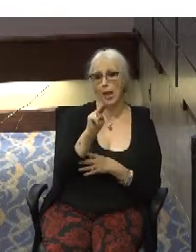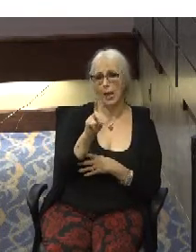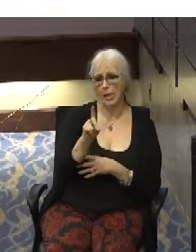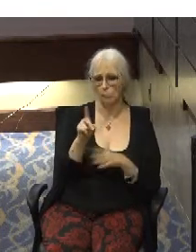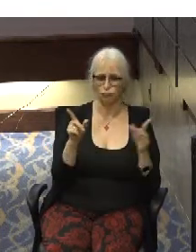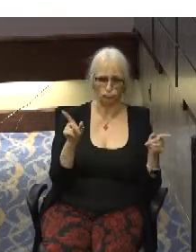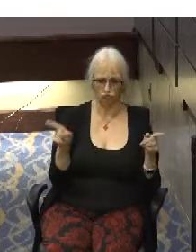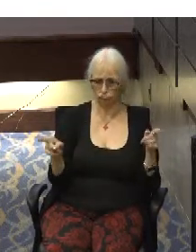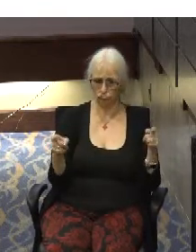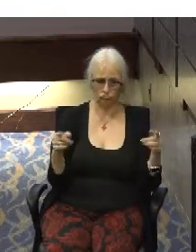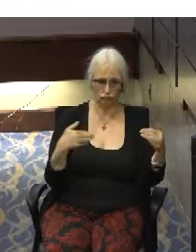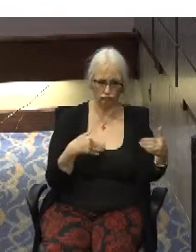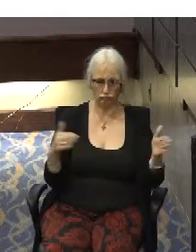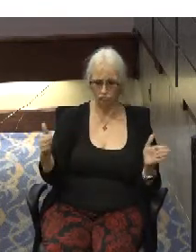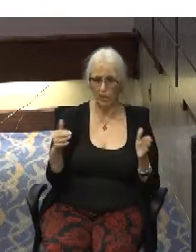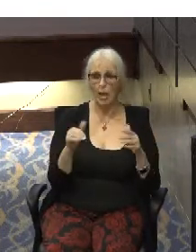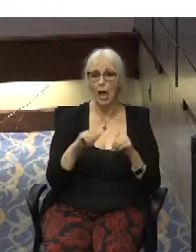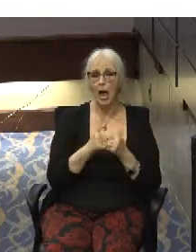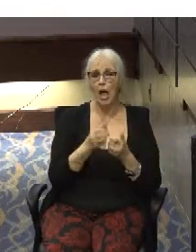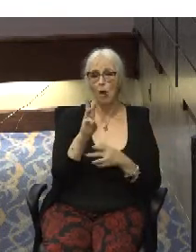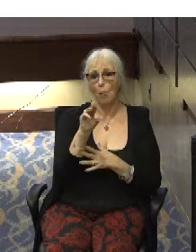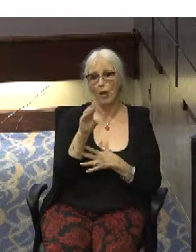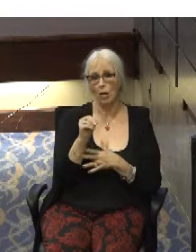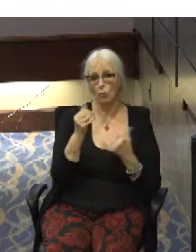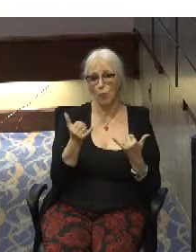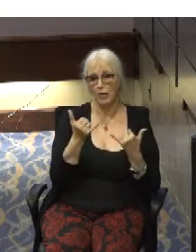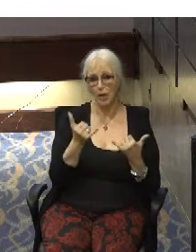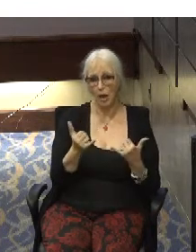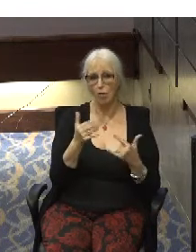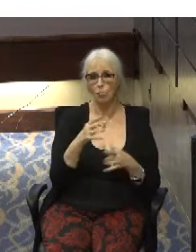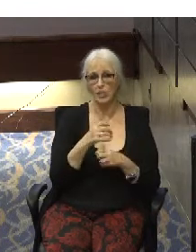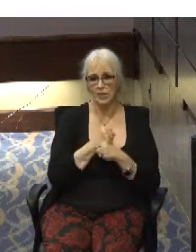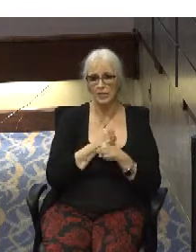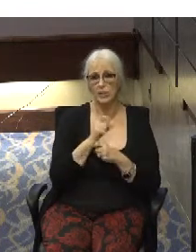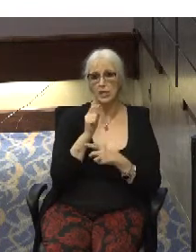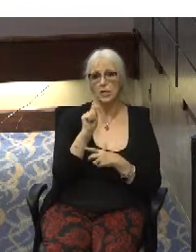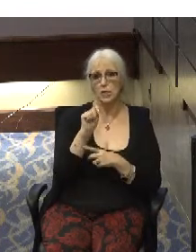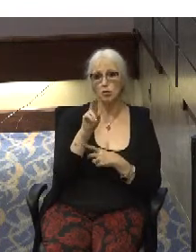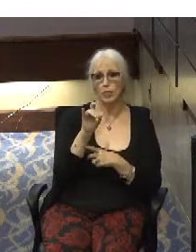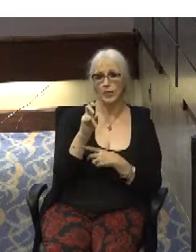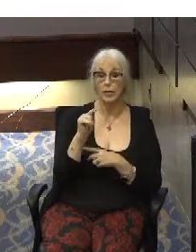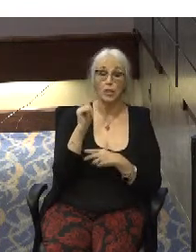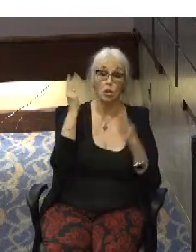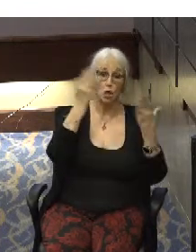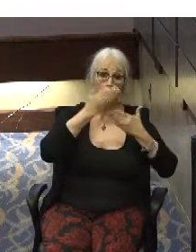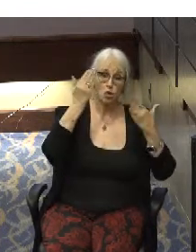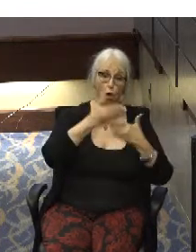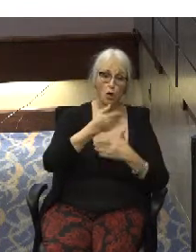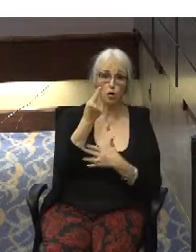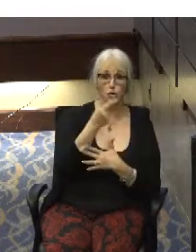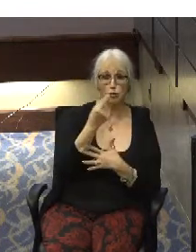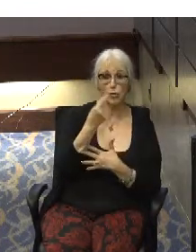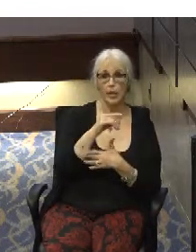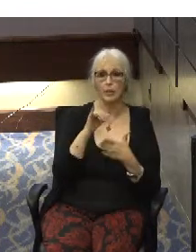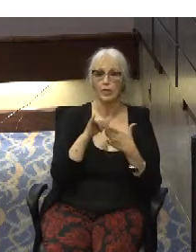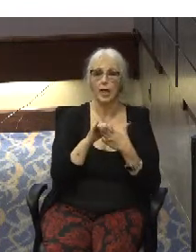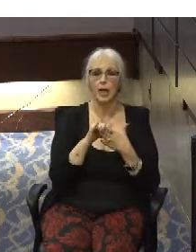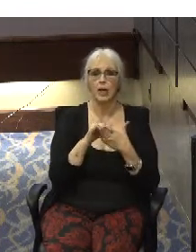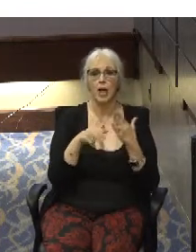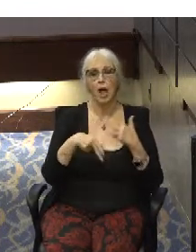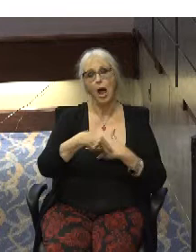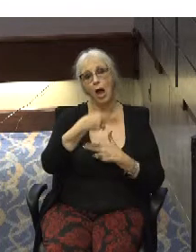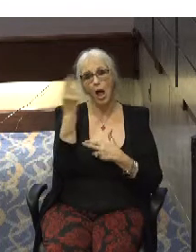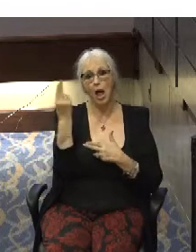shows you how the Waco area is currently receiving transit. Those darker areas, darker green, are areas that have a very